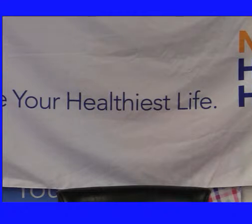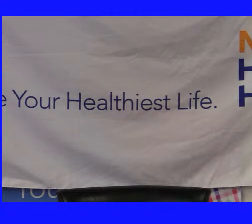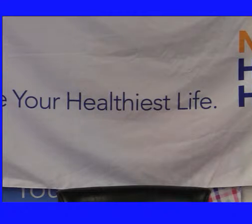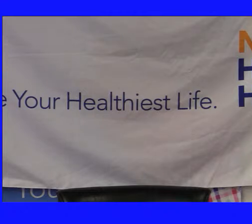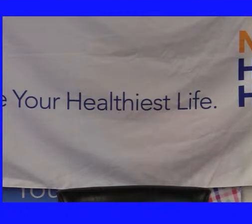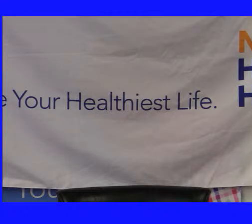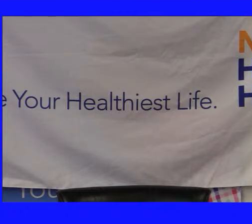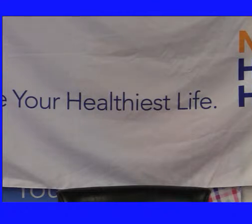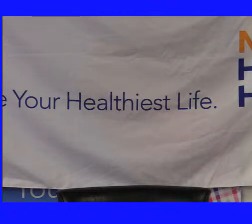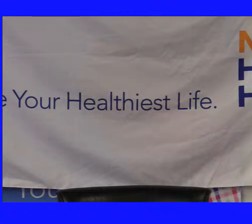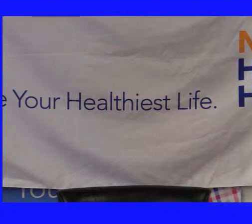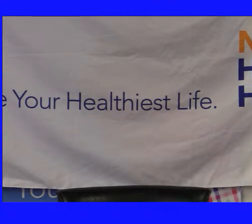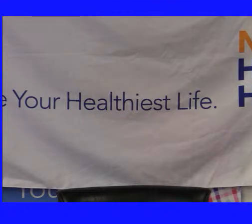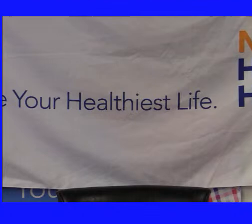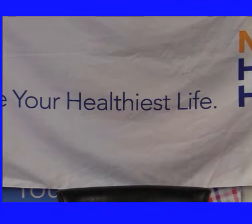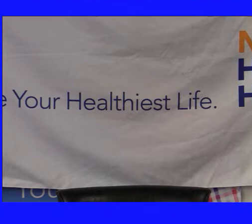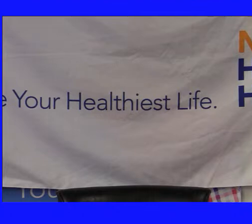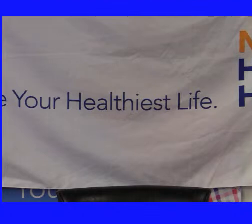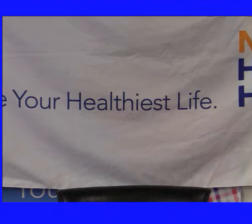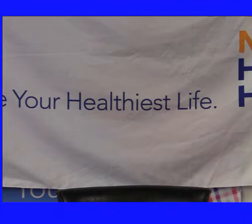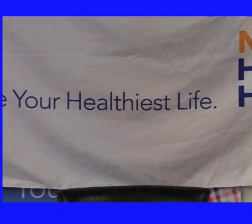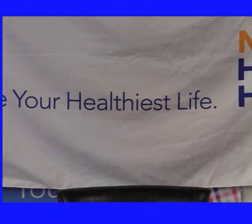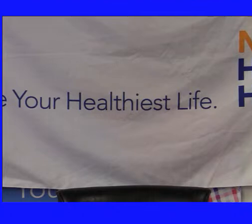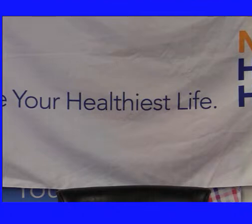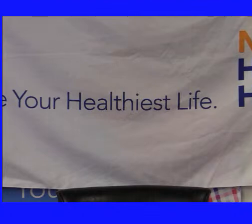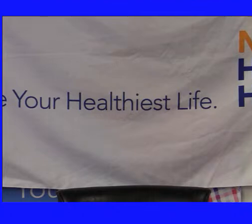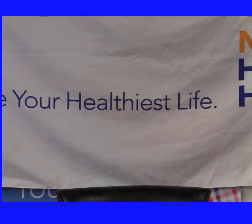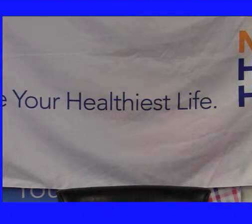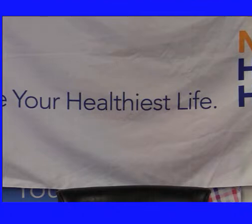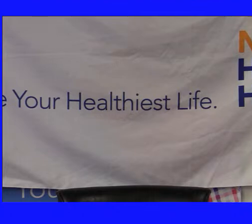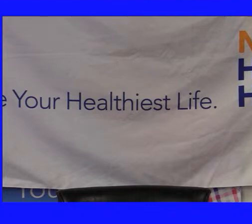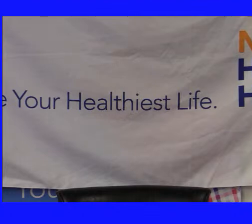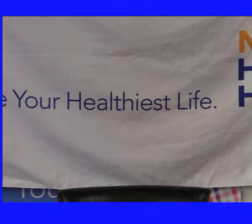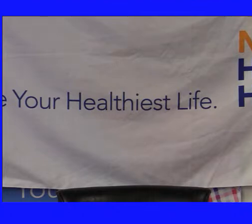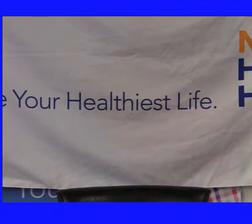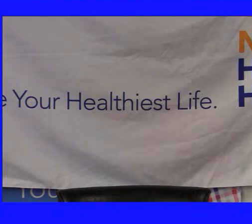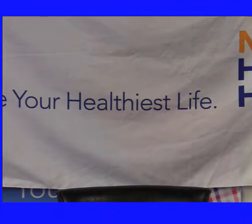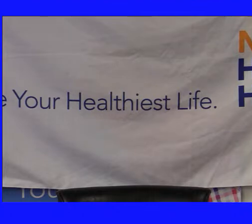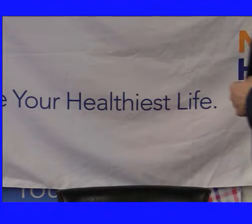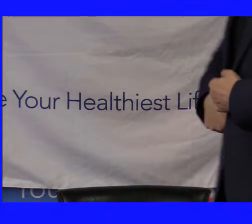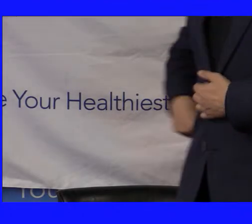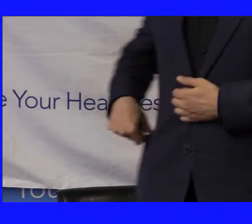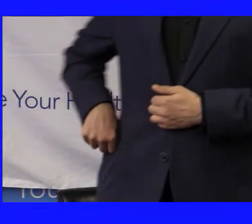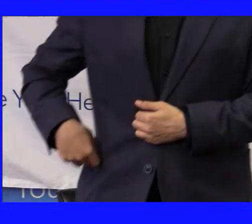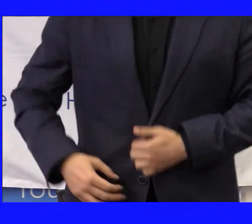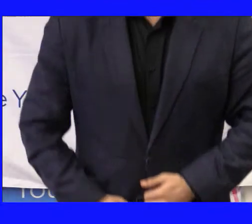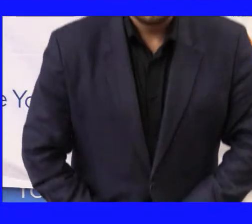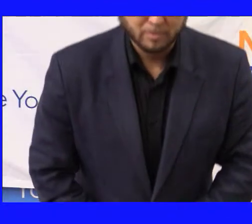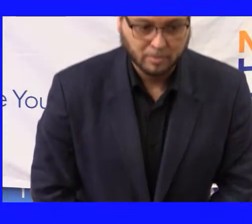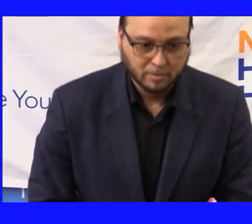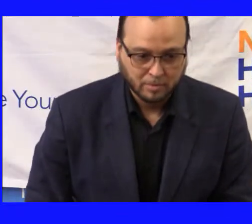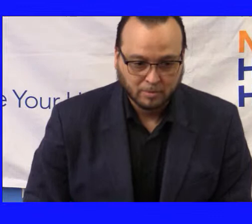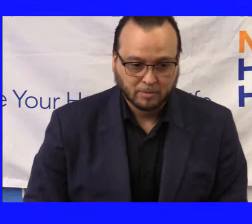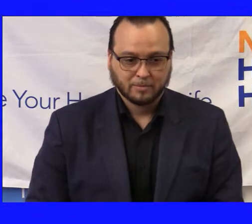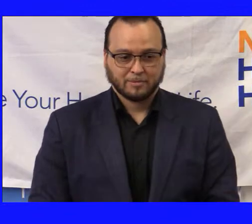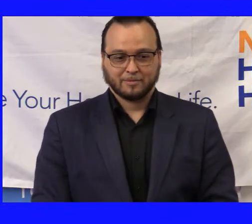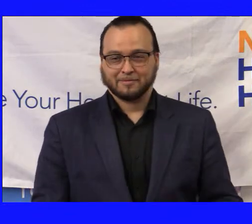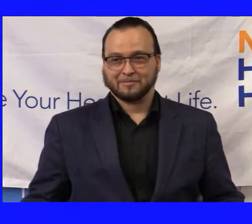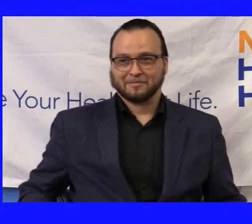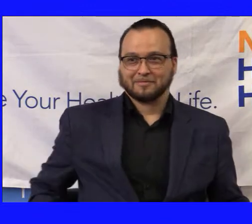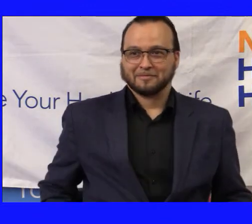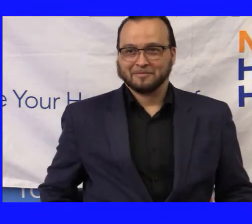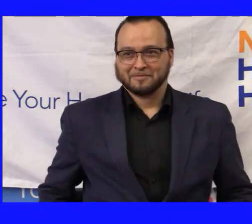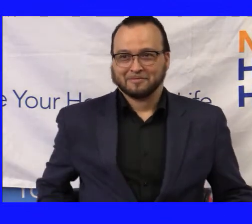Yeah, but I don't want her to come in the meeting. I want the meeting. Okay. Hi, is the court reporter on the line?